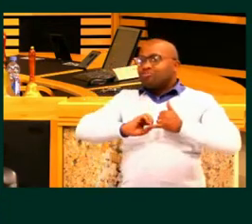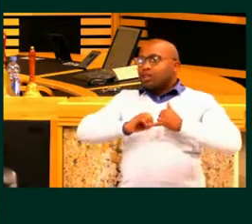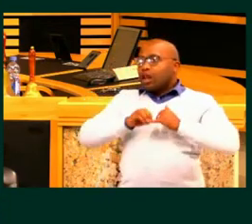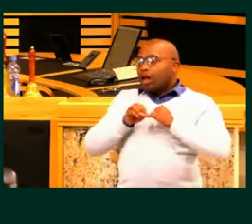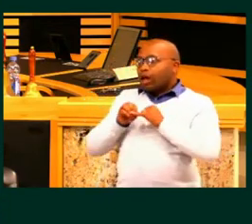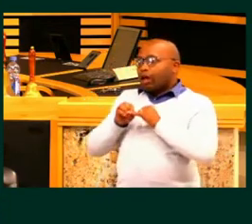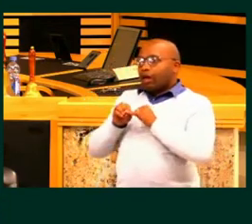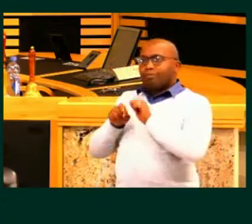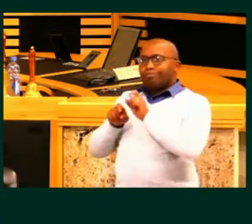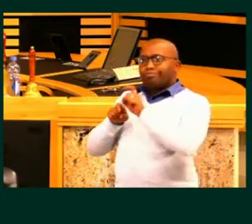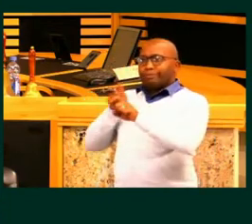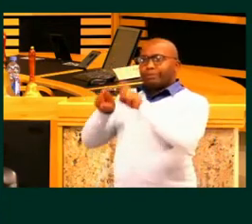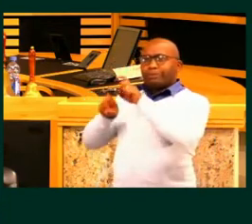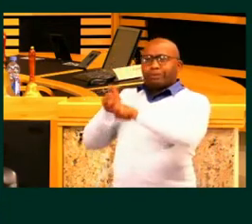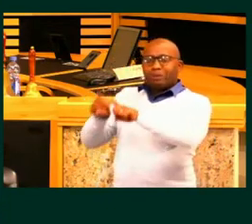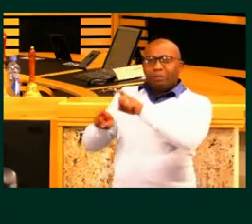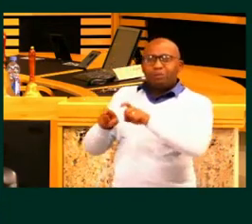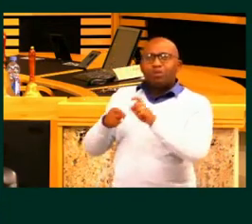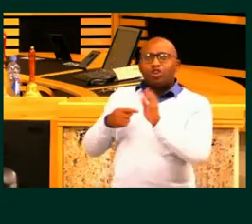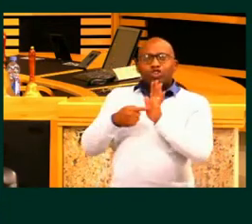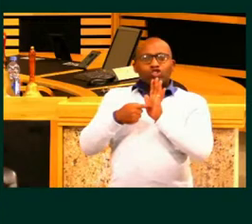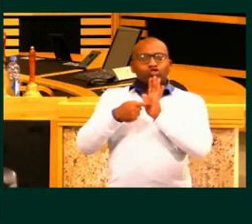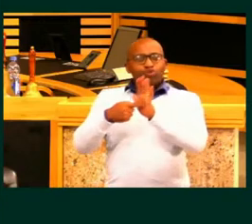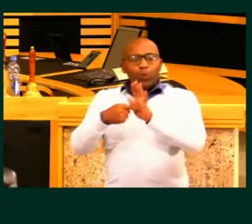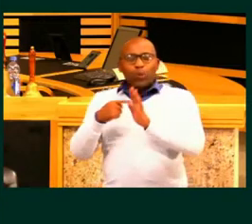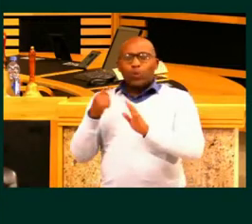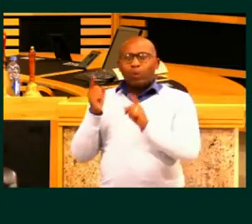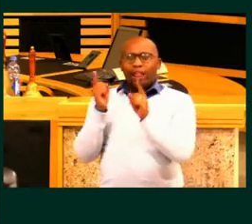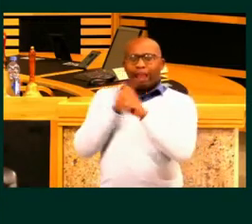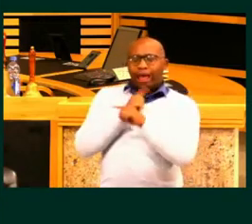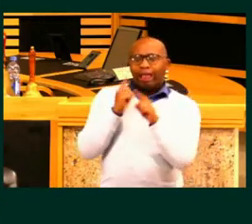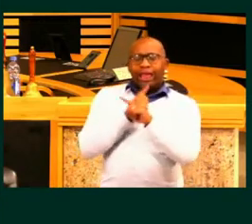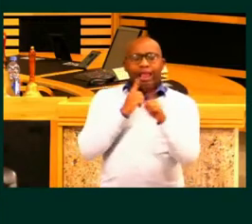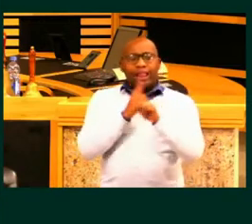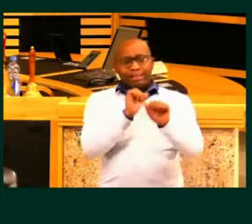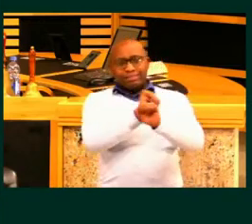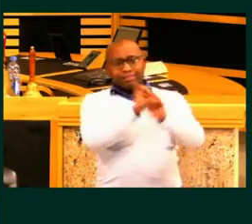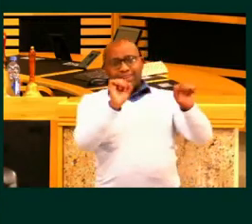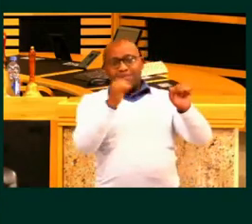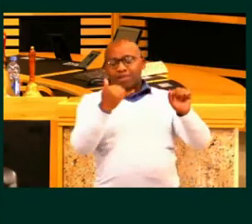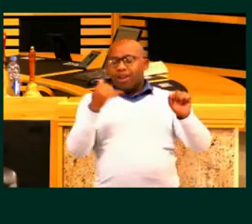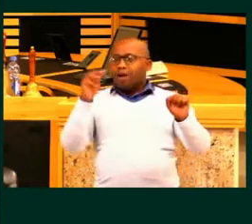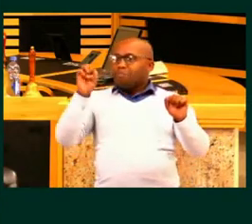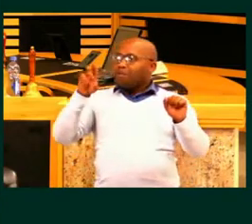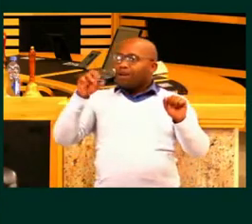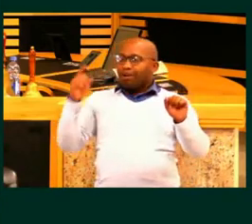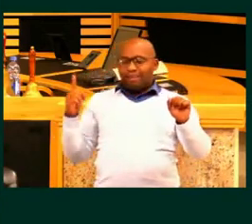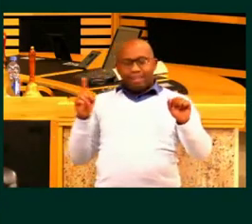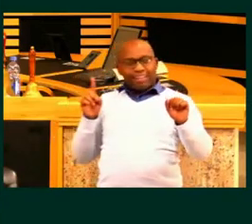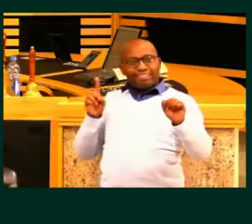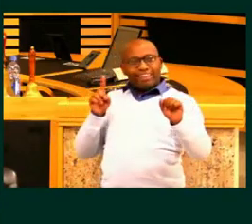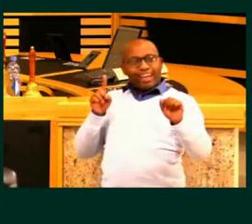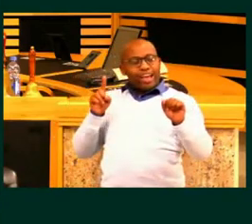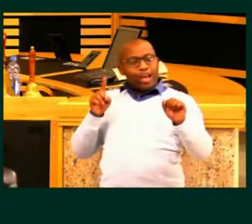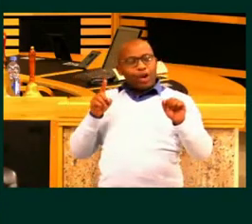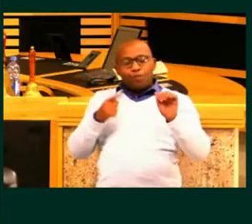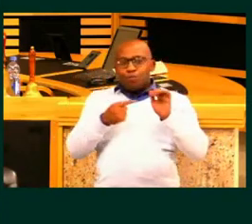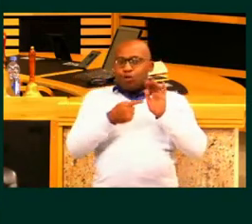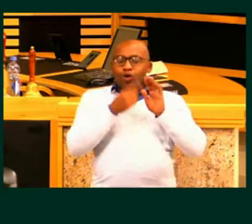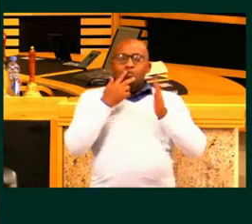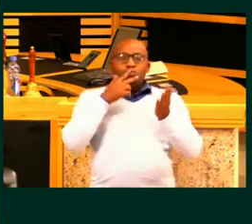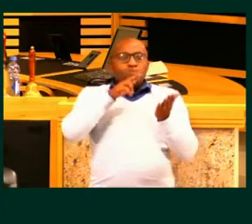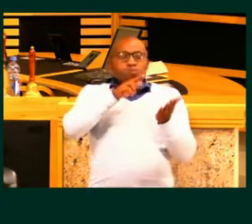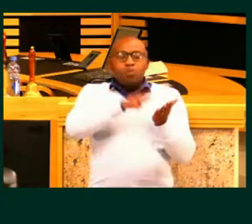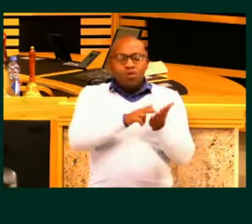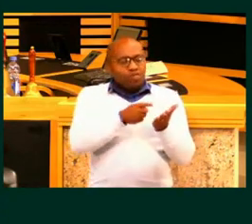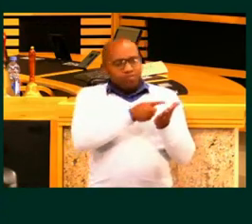told by some who came to stand here in this podium were the ones